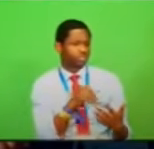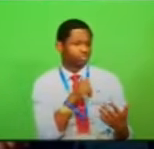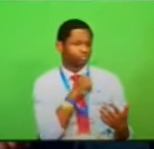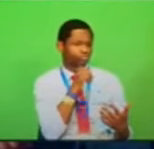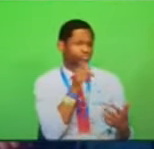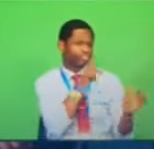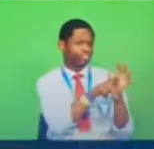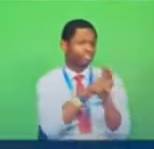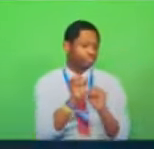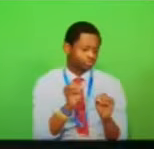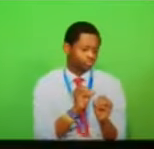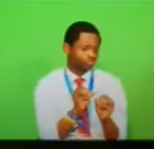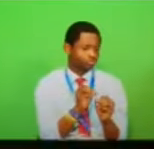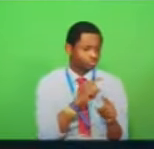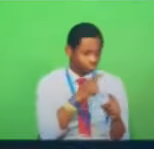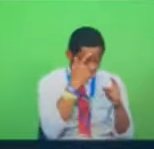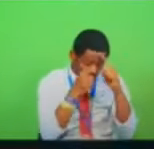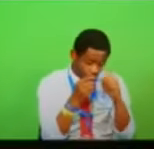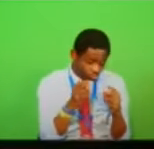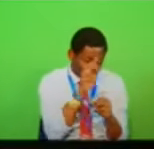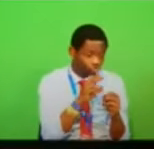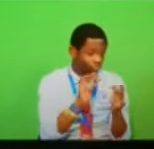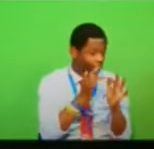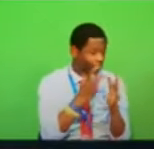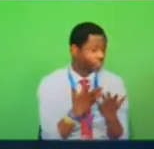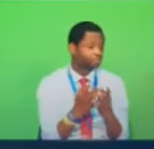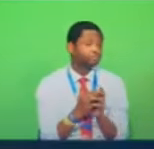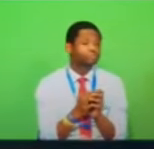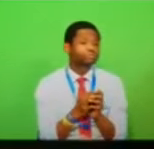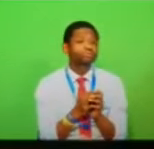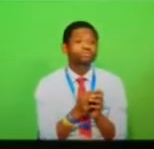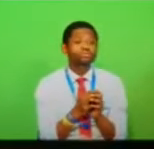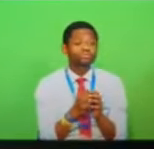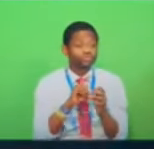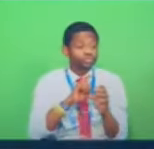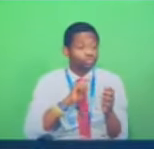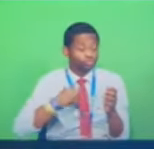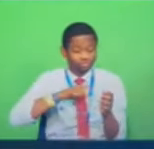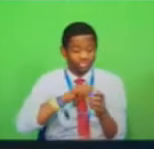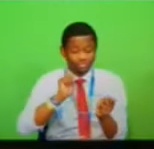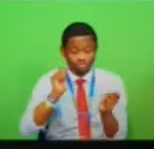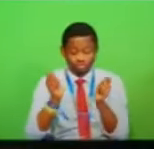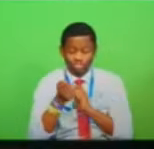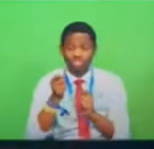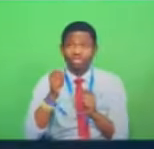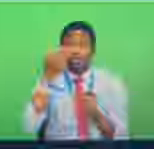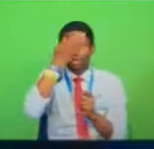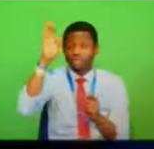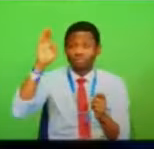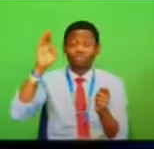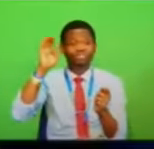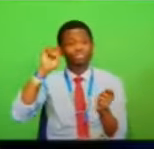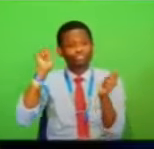life through the internet and social media. We can reverse the climate imbalances and deforestation by taking bold